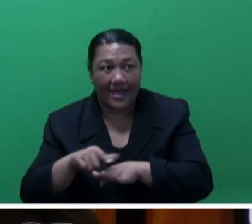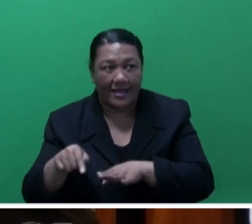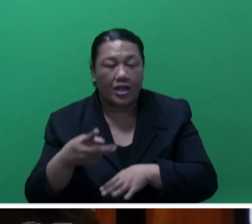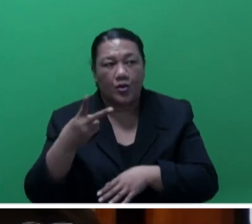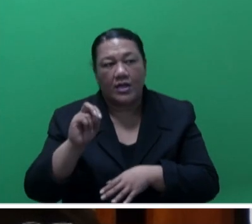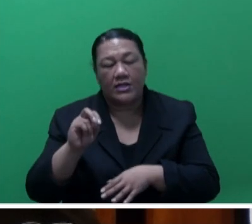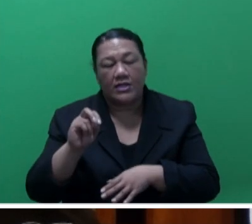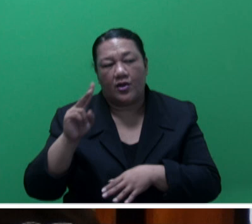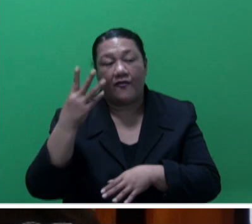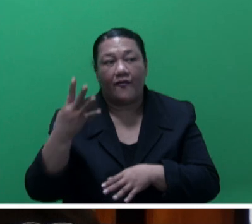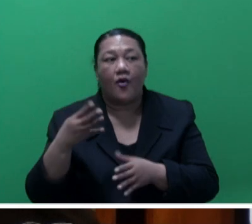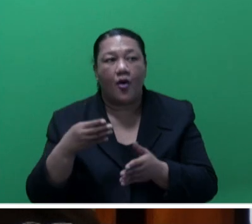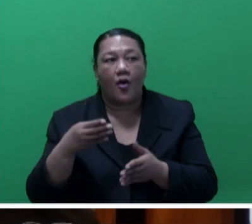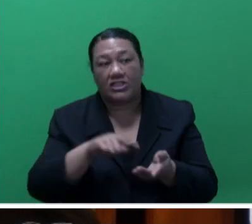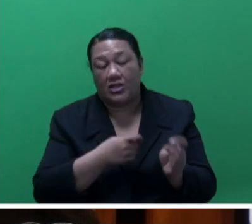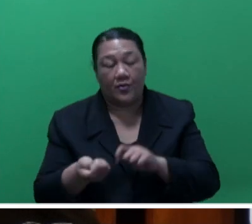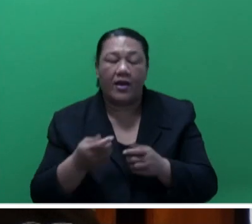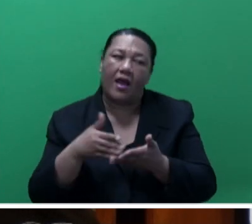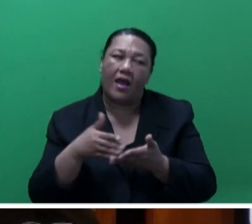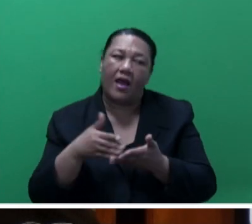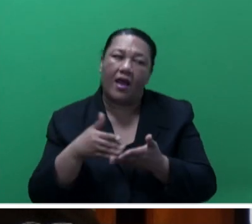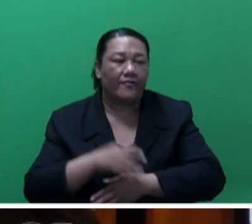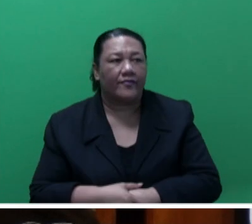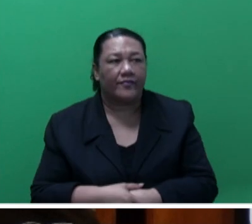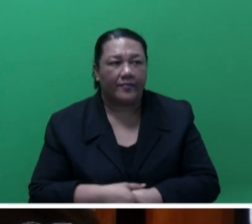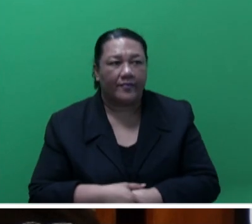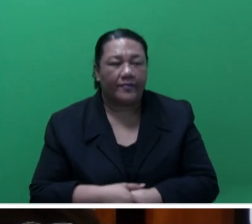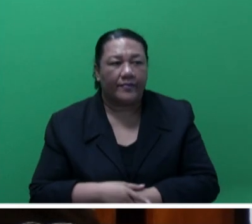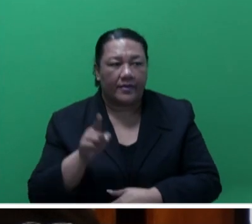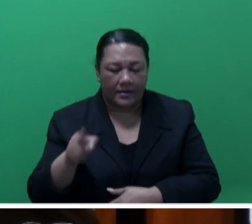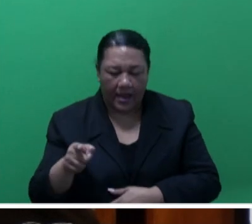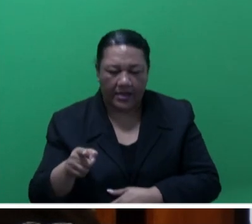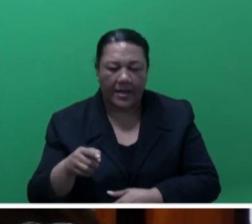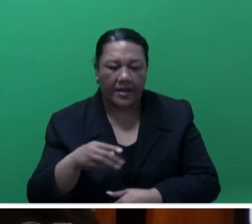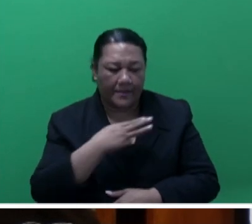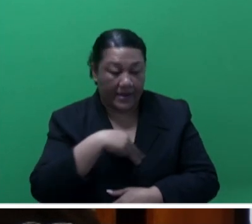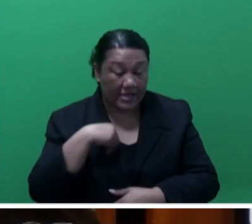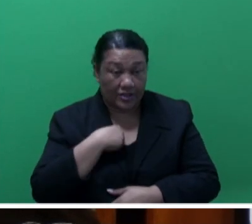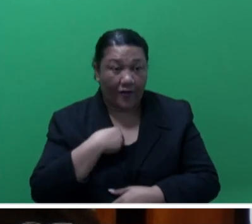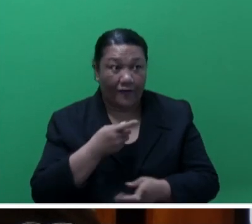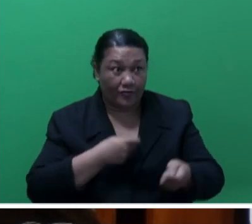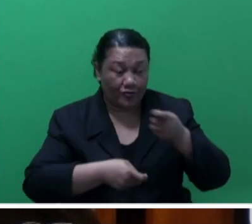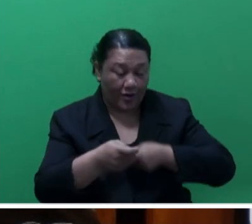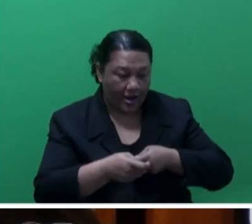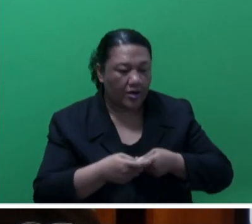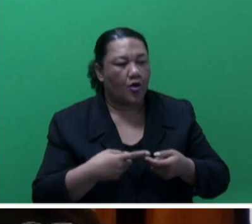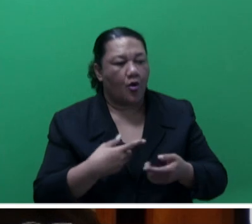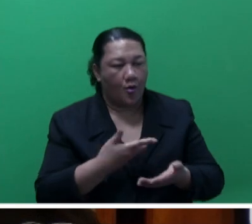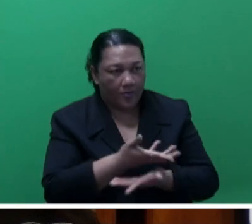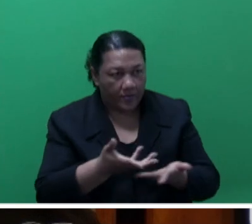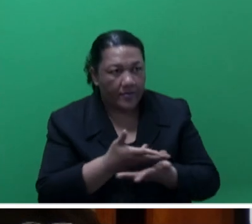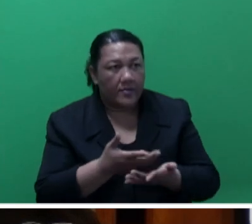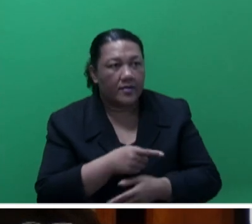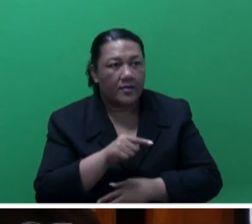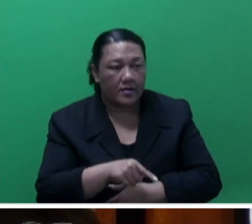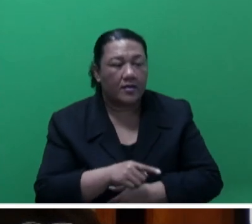2024. We continue to liaise with the Ministry of Trade, who are ultimately